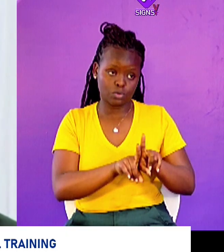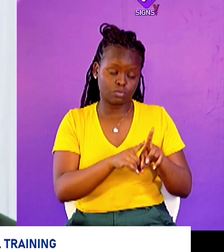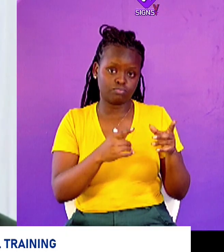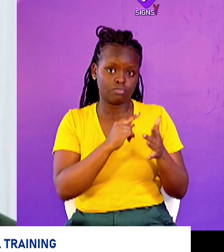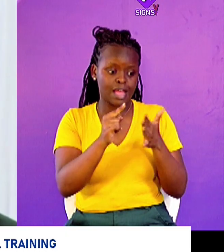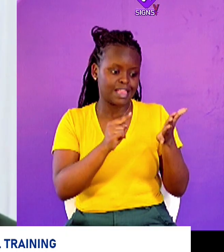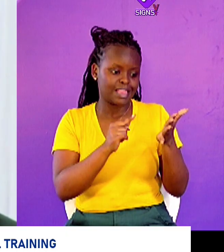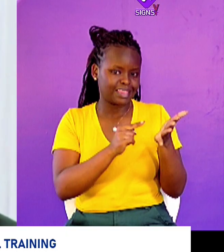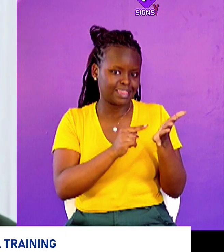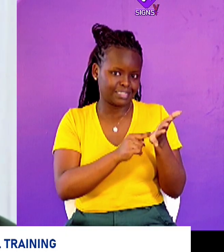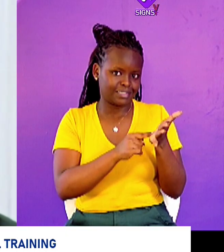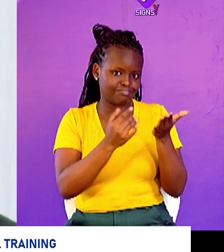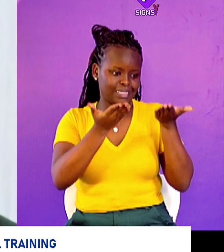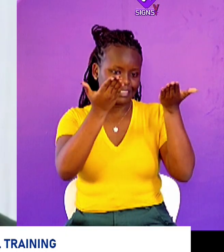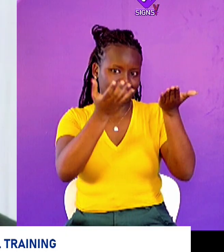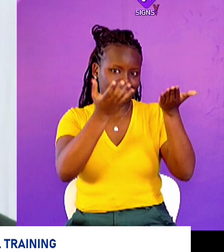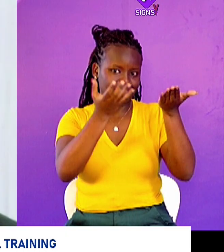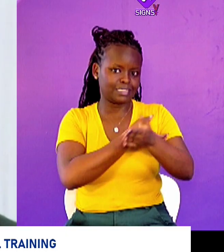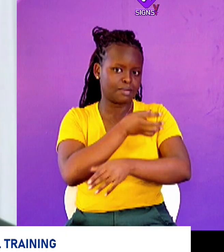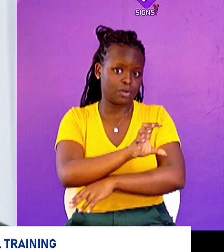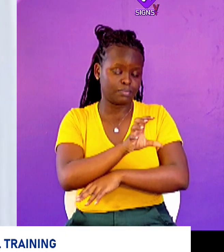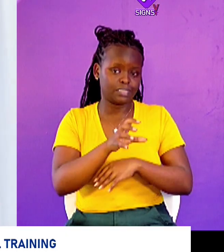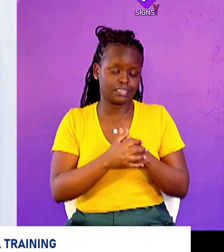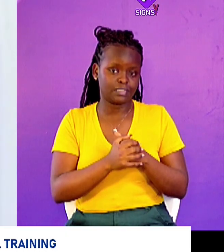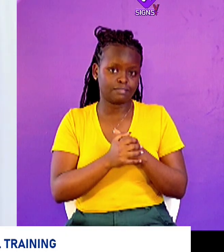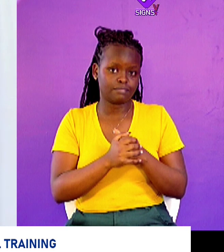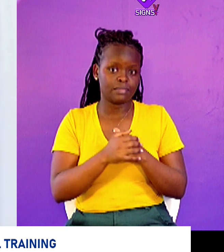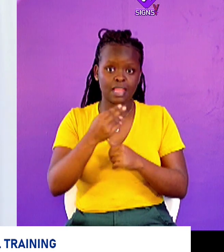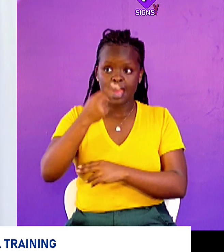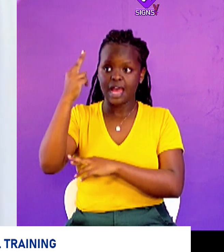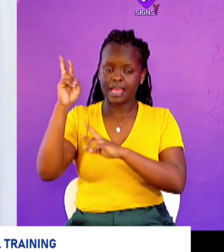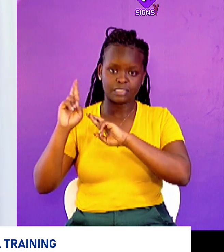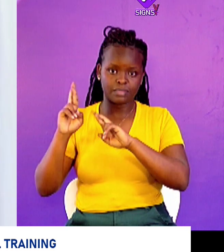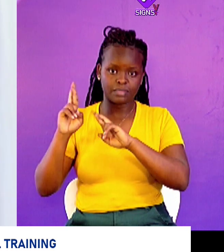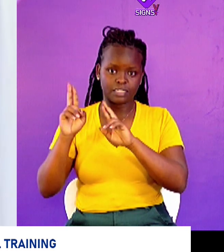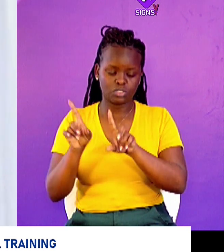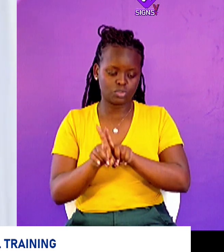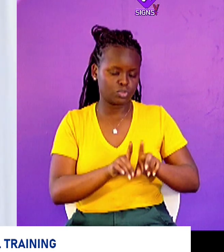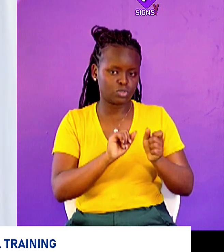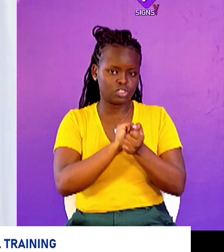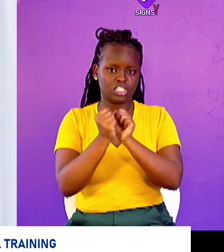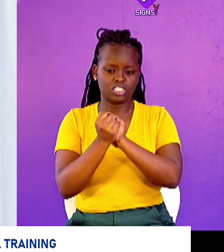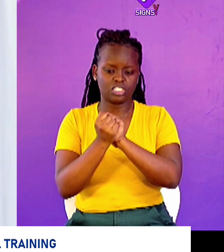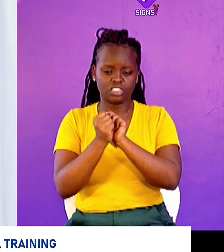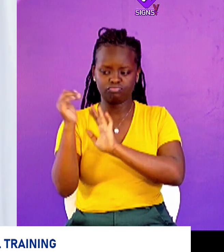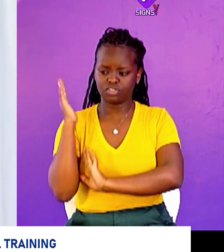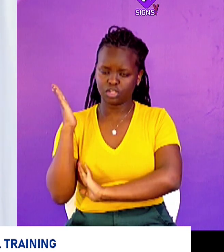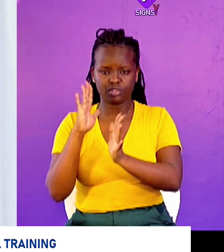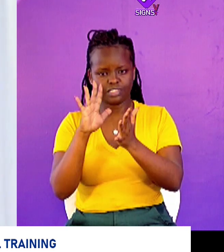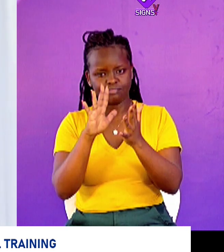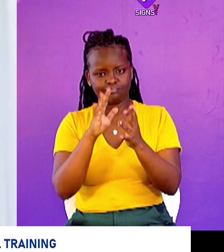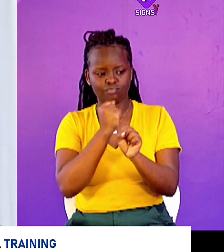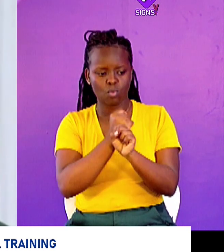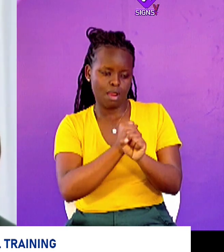this, coupled with the increased empowerment of the citizenry, high expectations, as well as changing security dynamics, calls